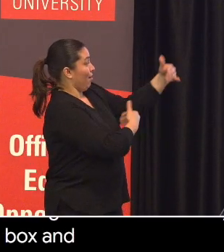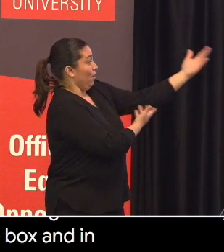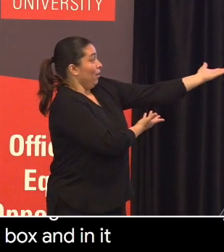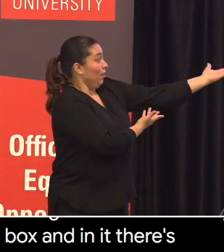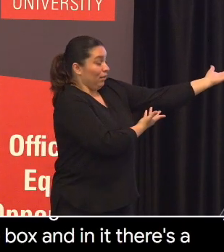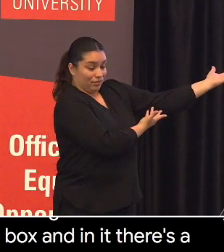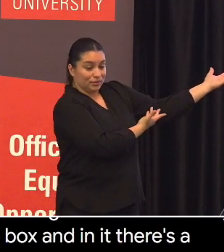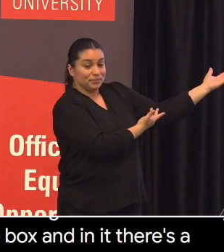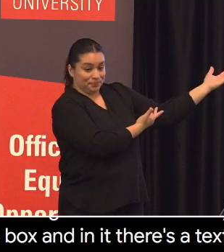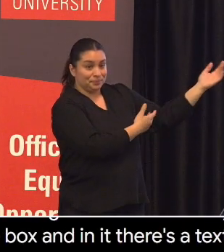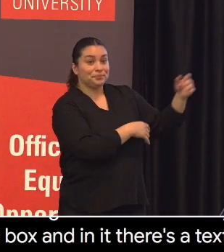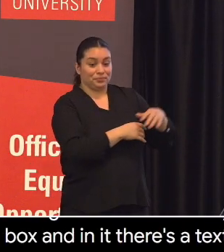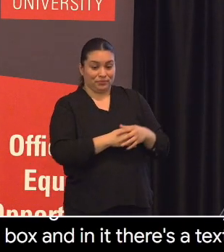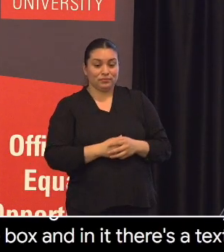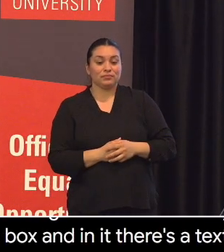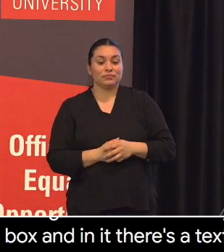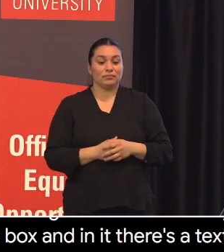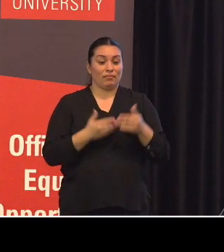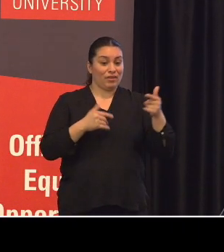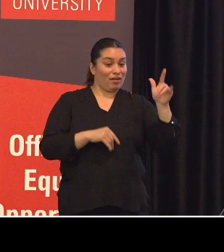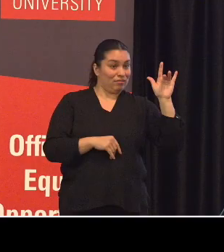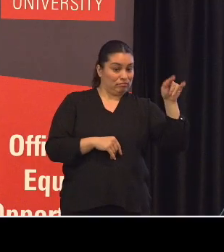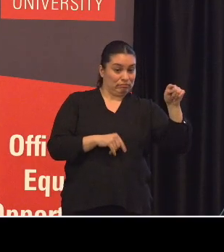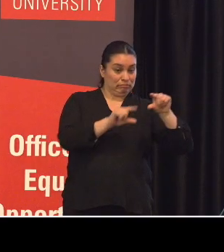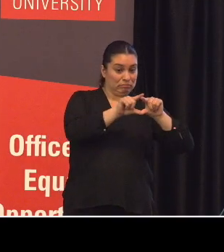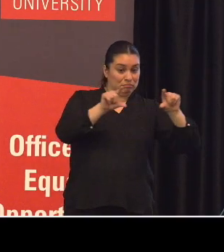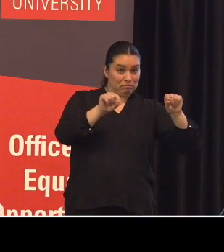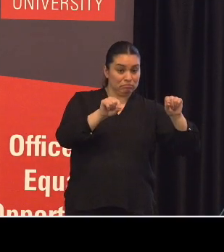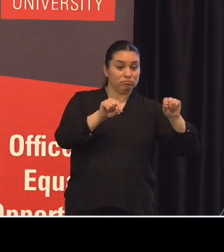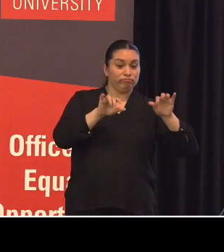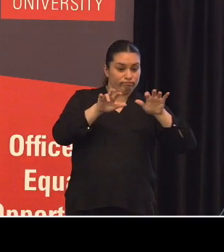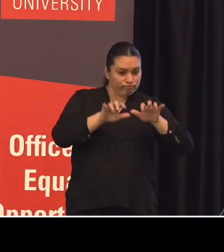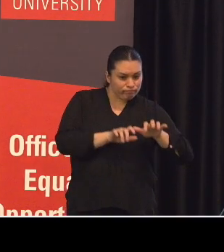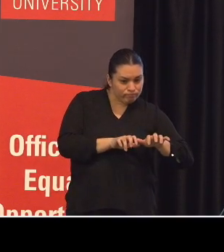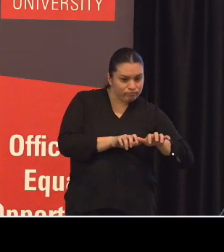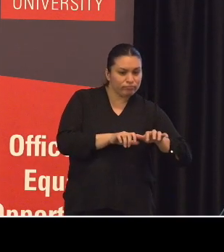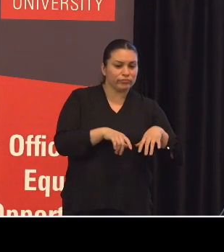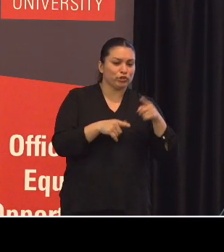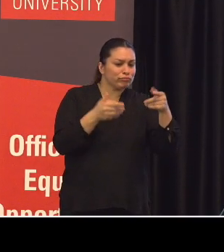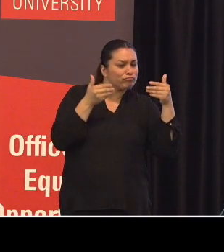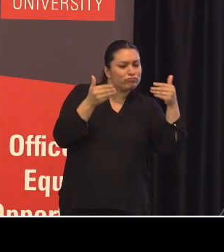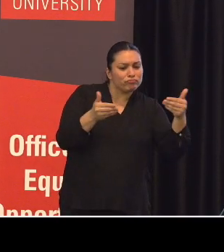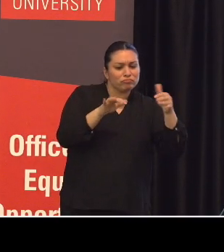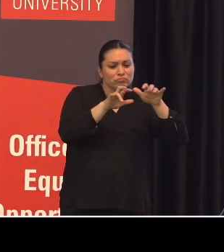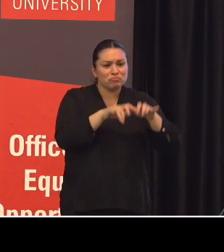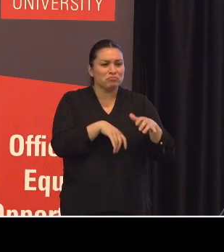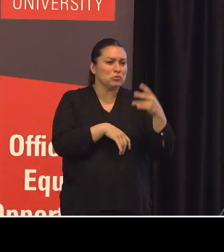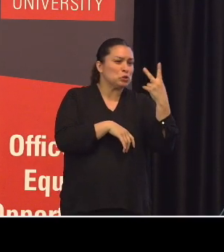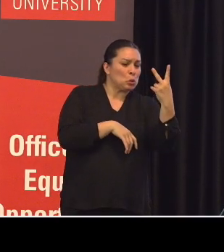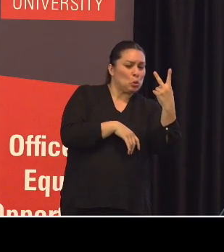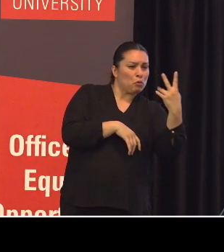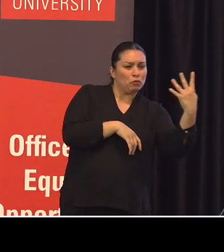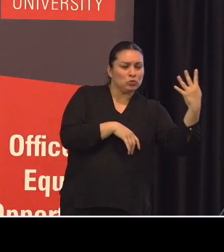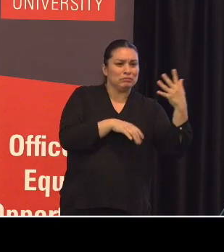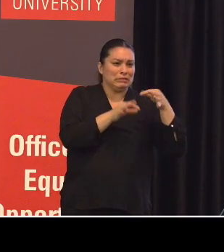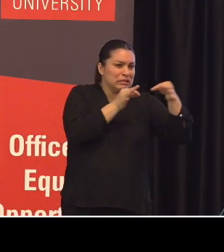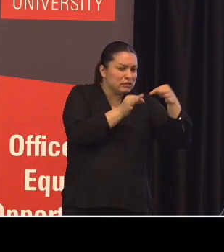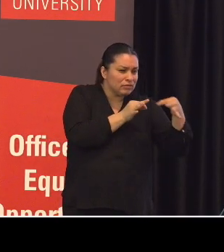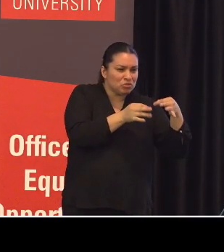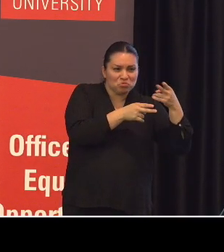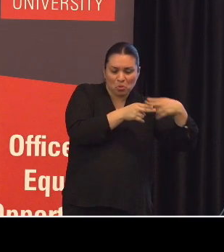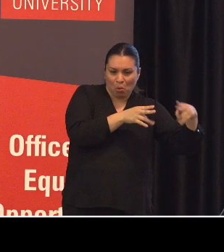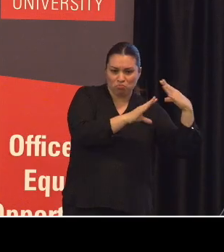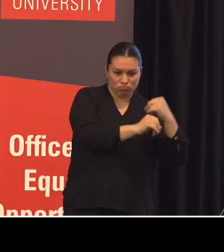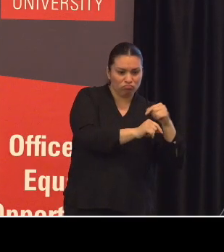there's a text box where you can just type that 2 to 4 sentence description. Or maybe you've put an